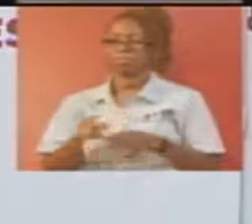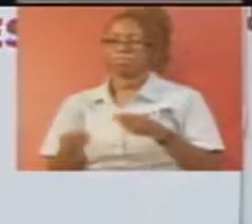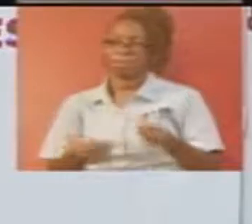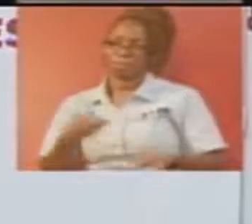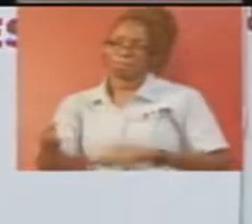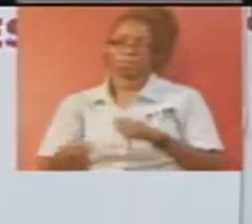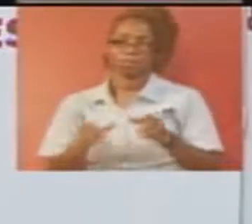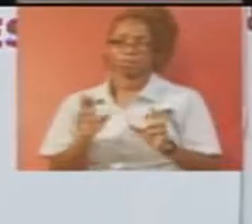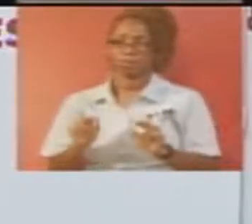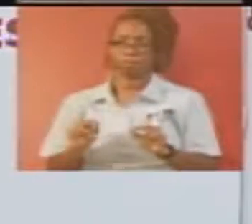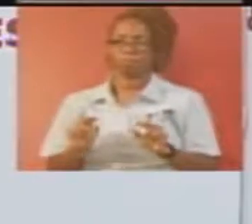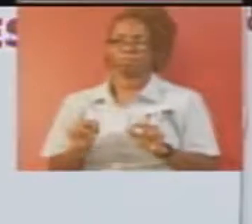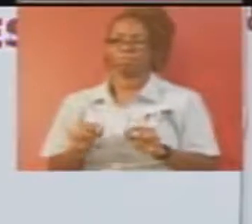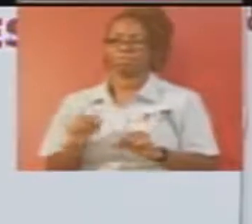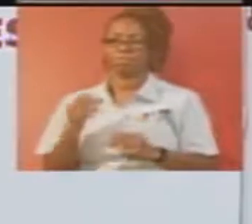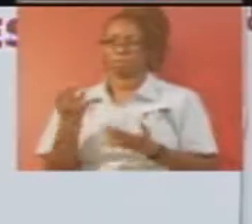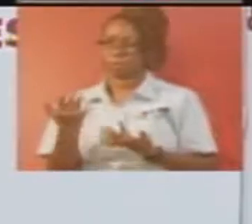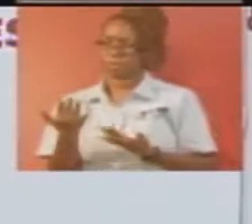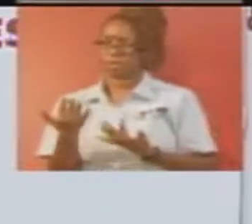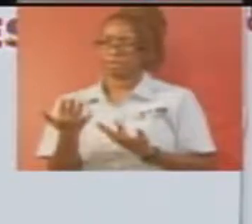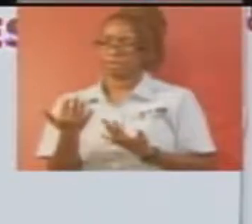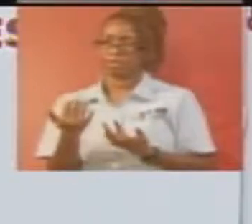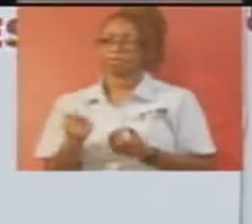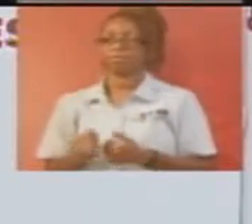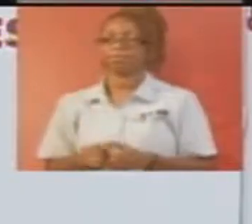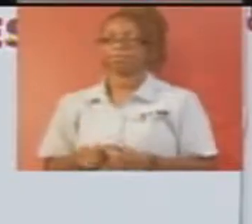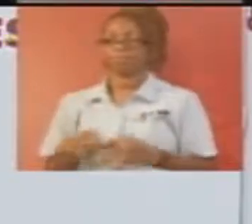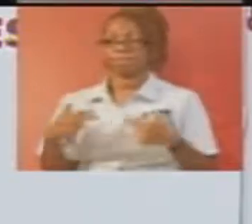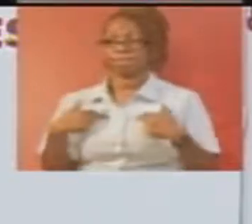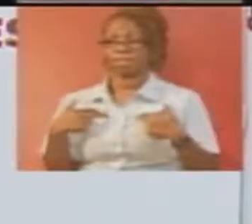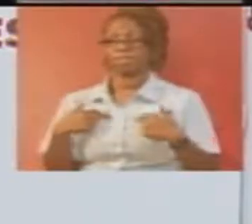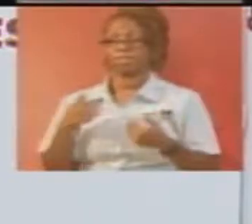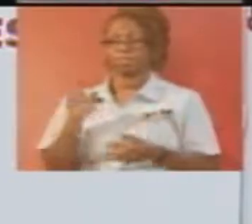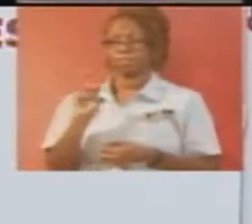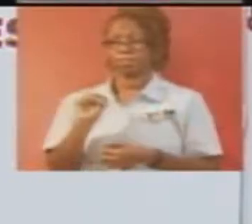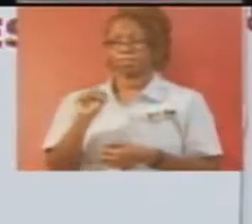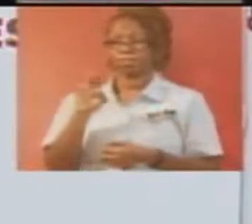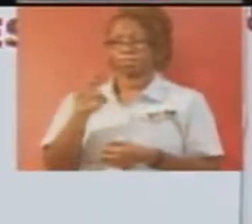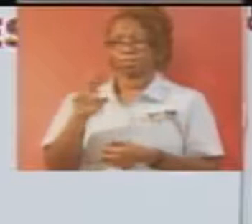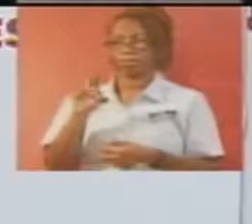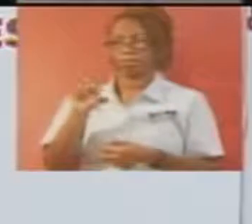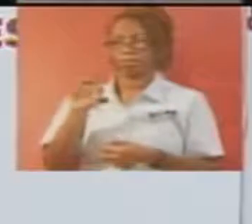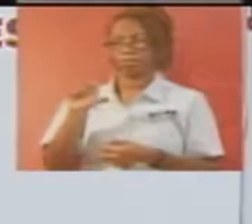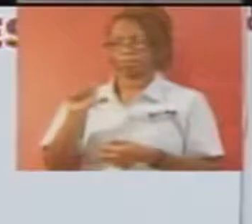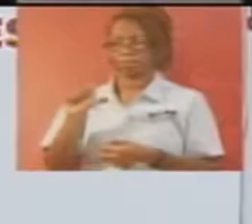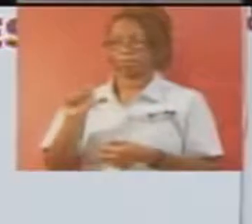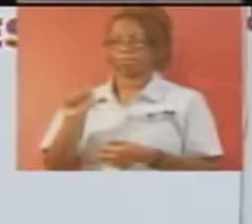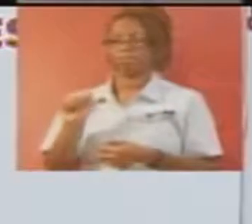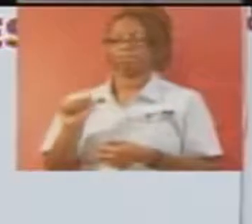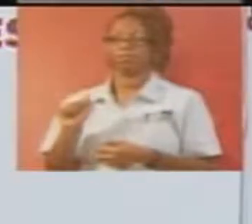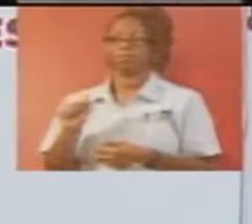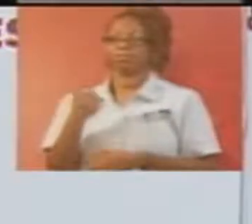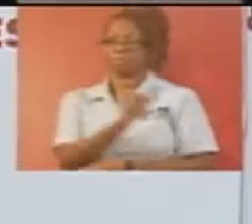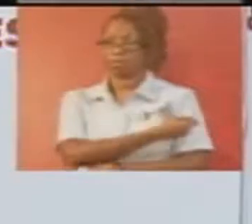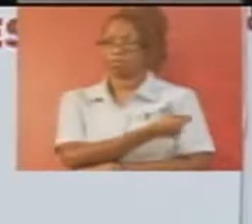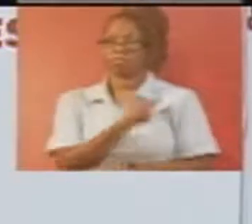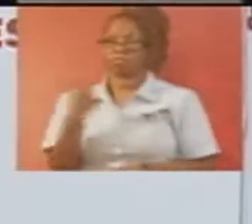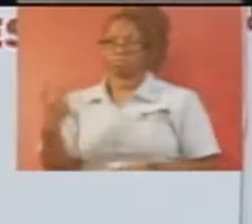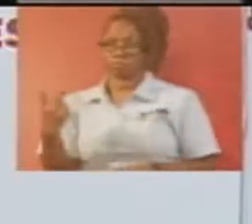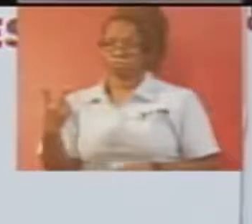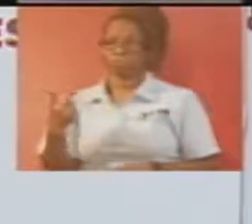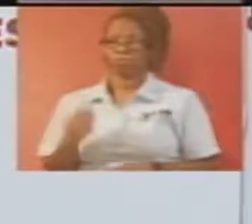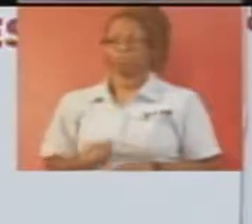Two of these are mRNA vaccines, and the third is a viral vector vaccine. And in each case, the